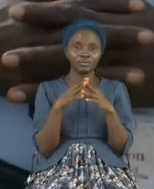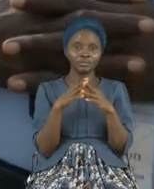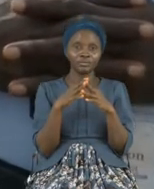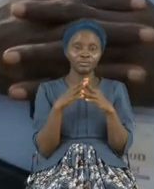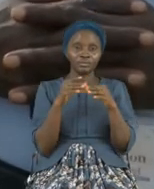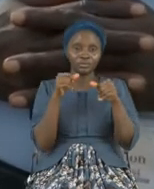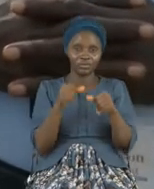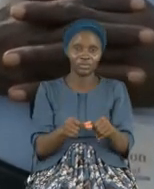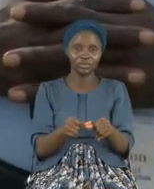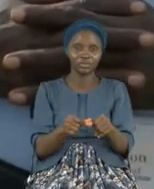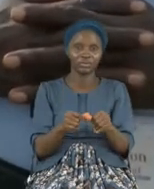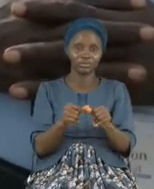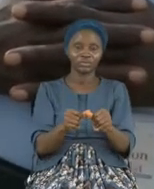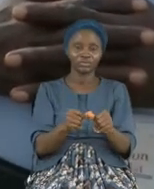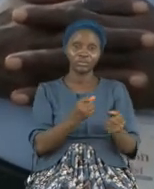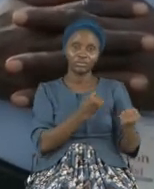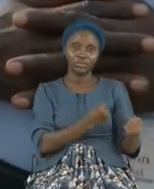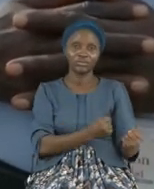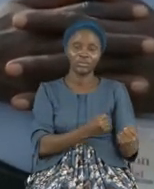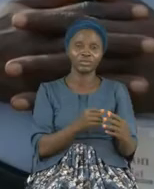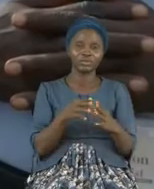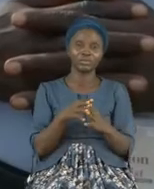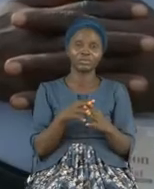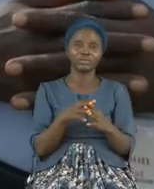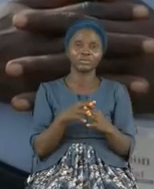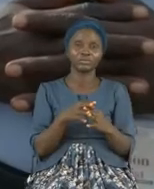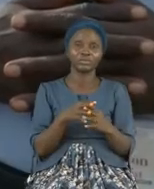Sustainably courageous.